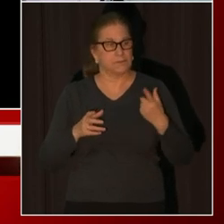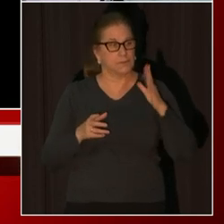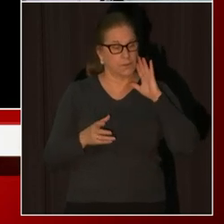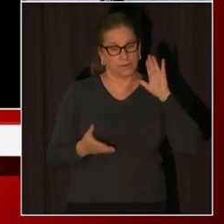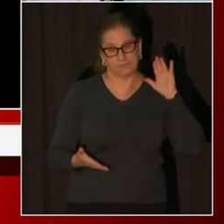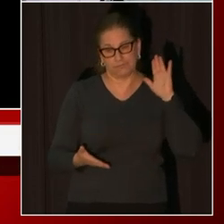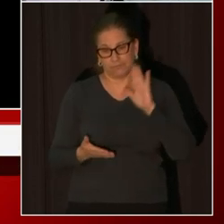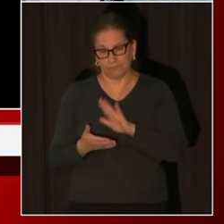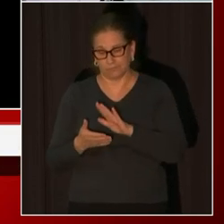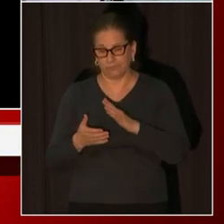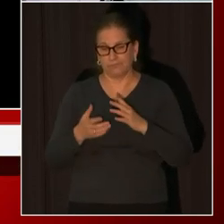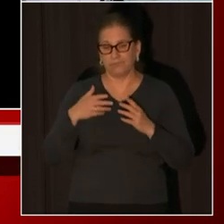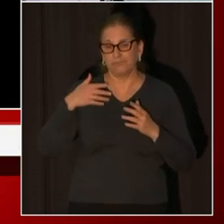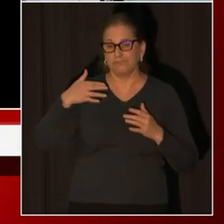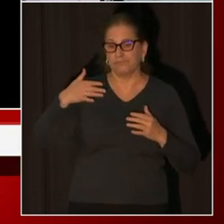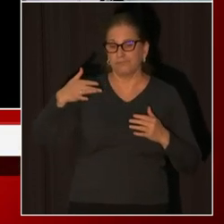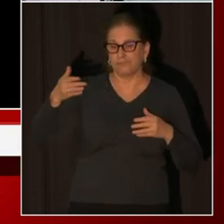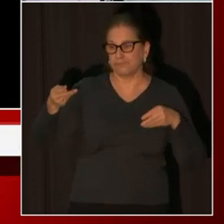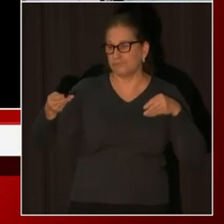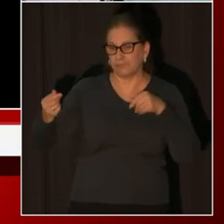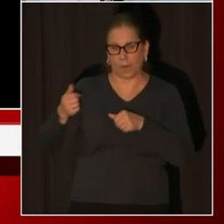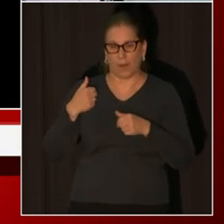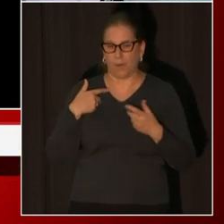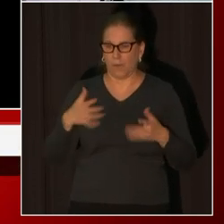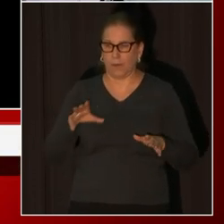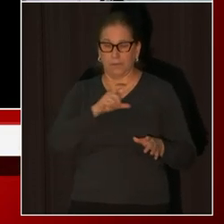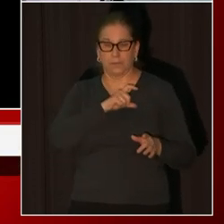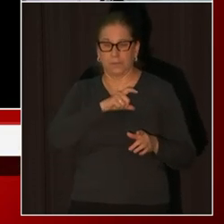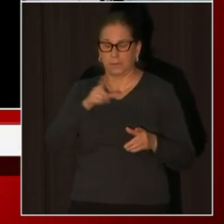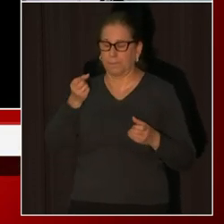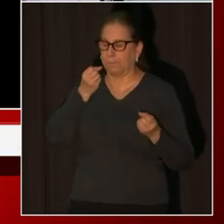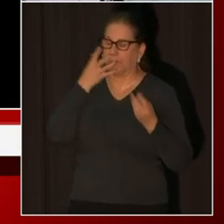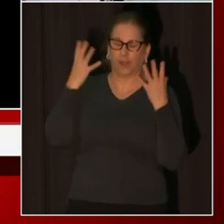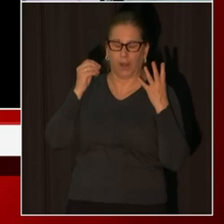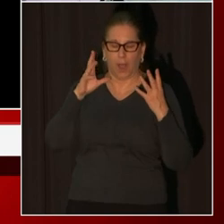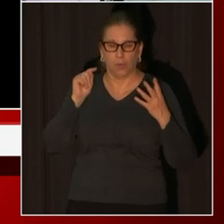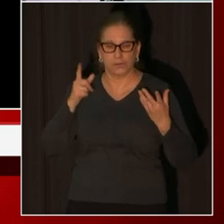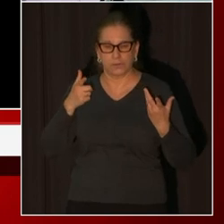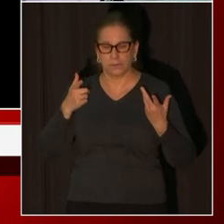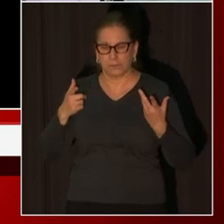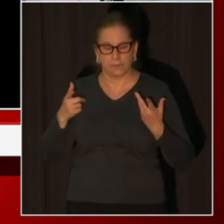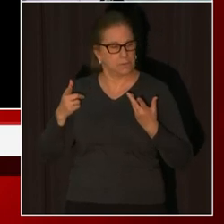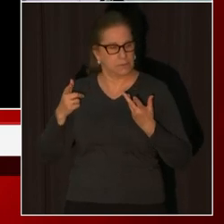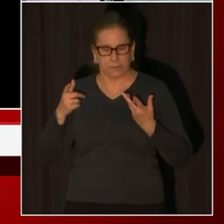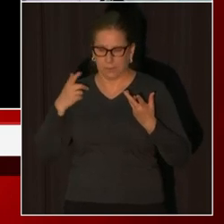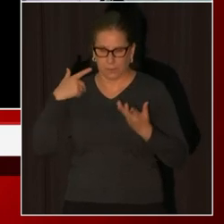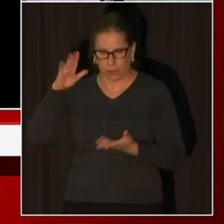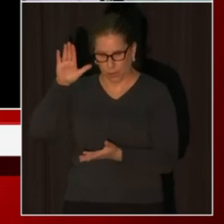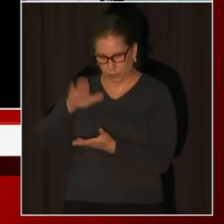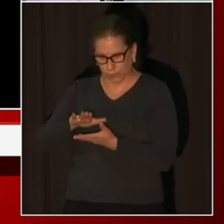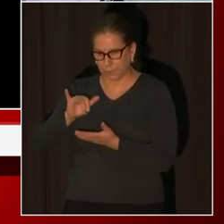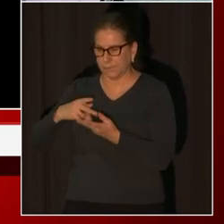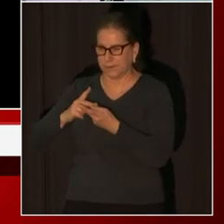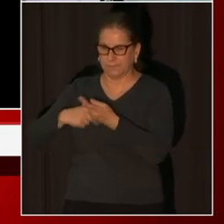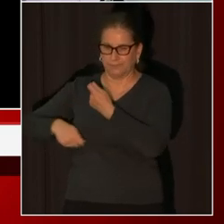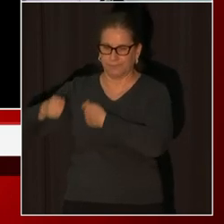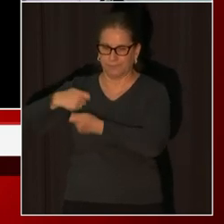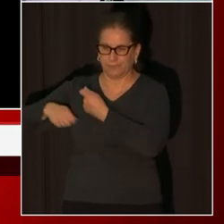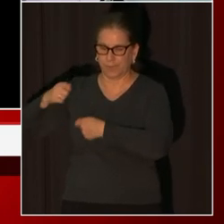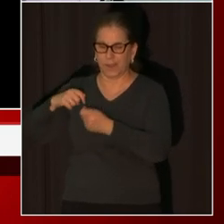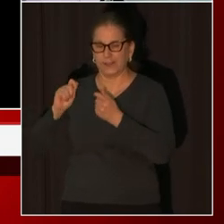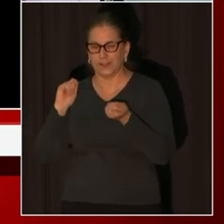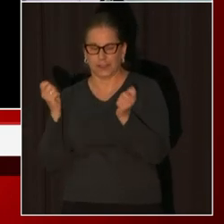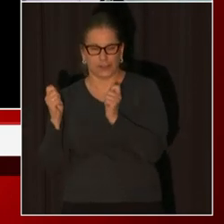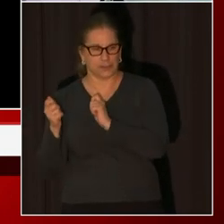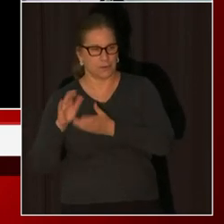employees that are working at the jail, and $48 million in capital funds to upgrade critical systems at the jail, and $200,000 for a